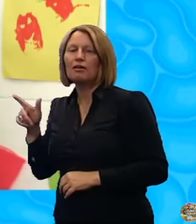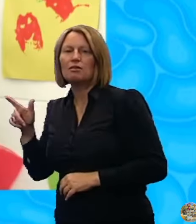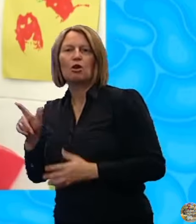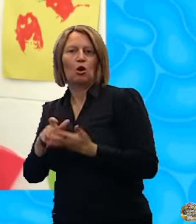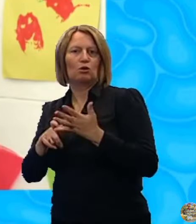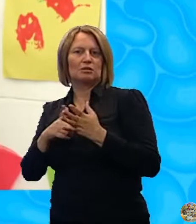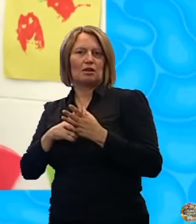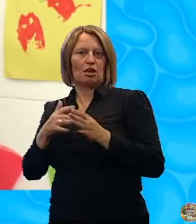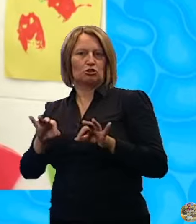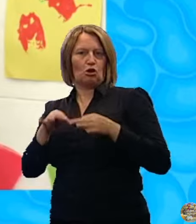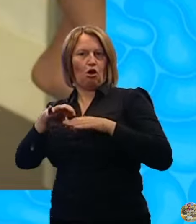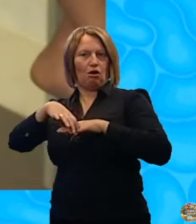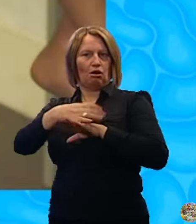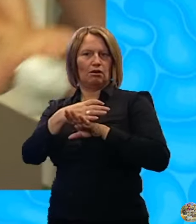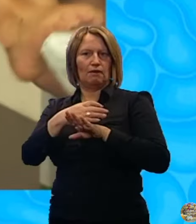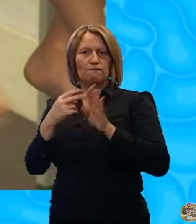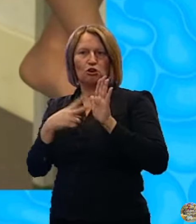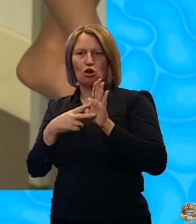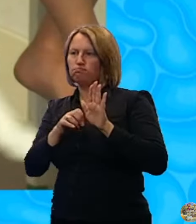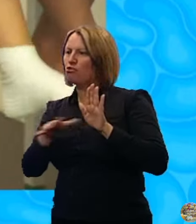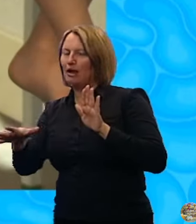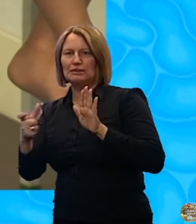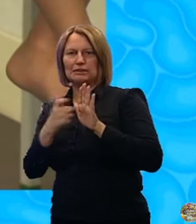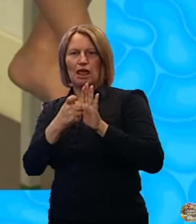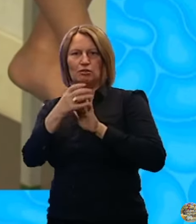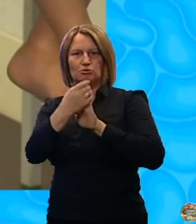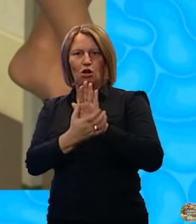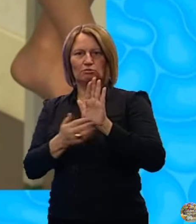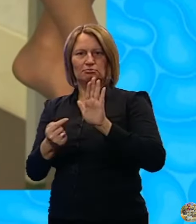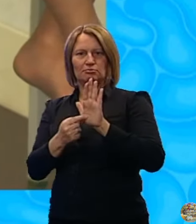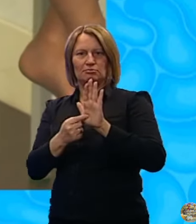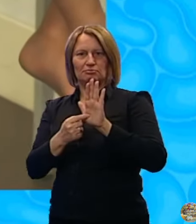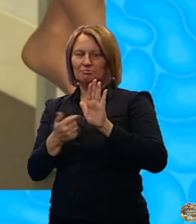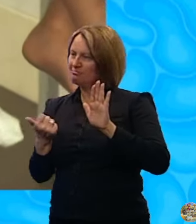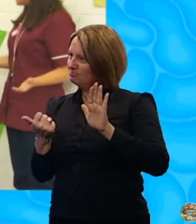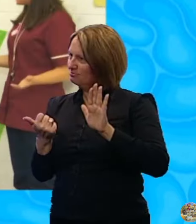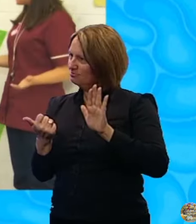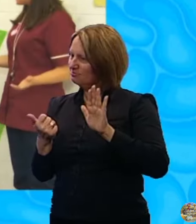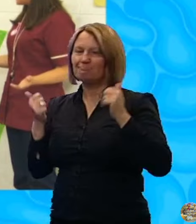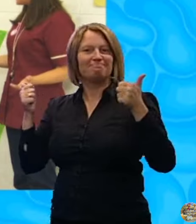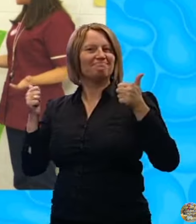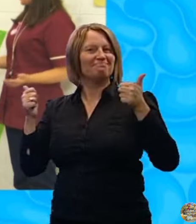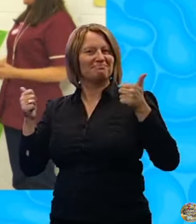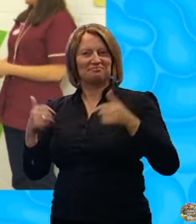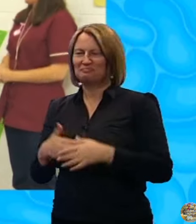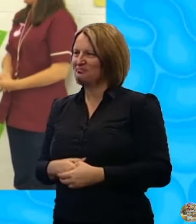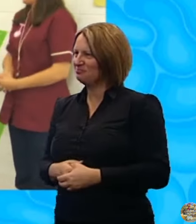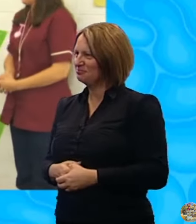So, because Lucia has worn her swimming sock it means that the veruca virus hasn't spread to the other children. Yay!